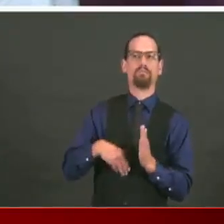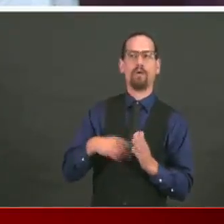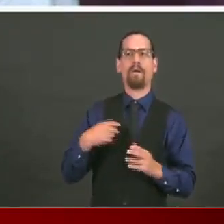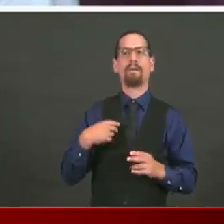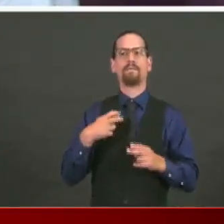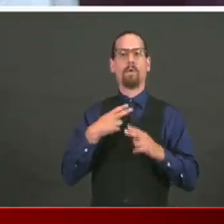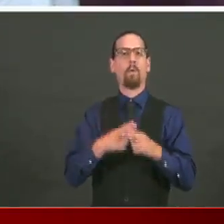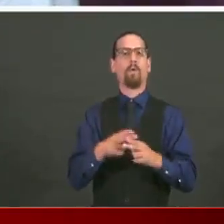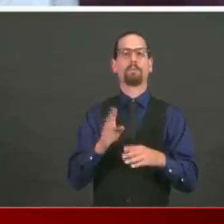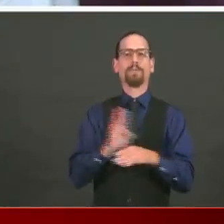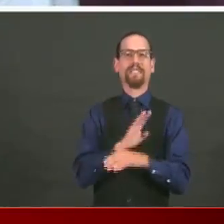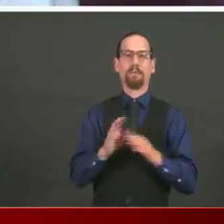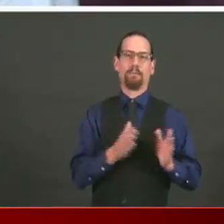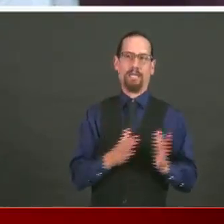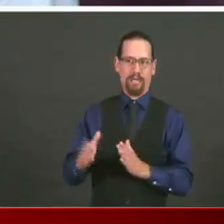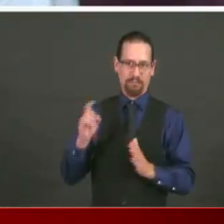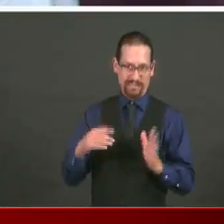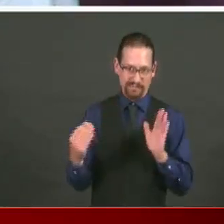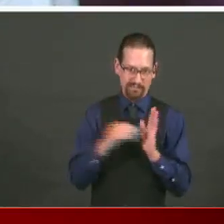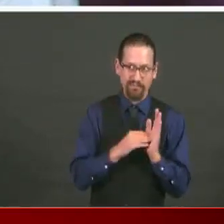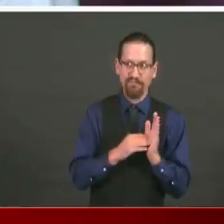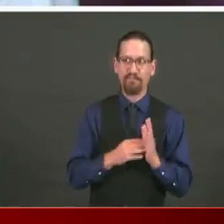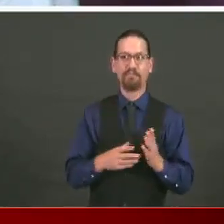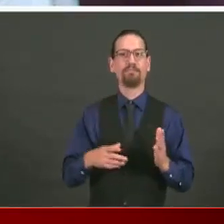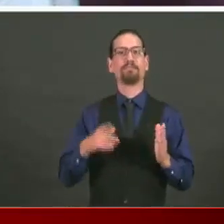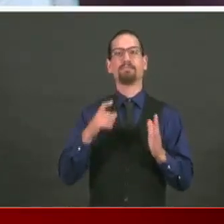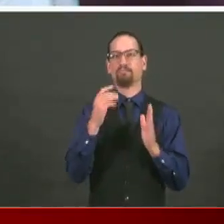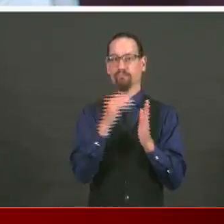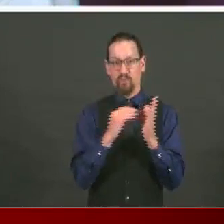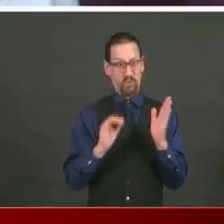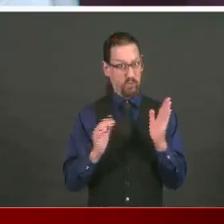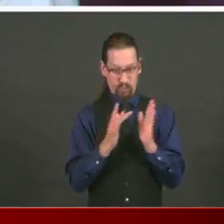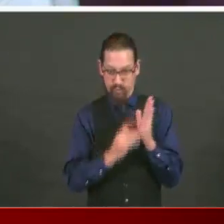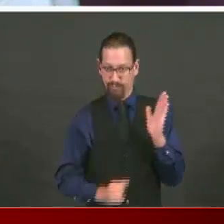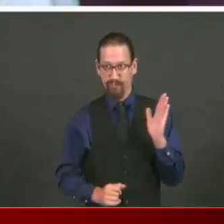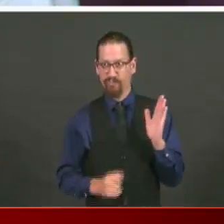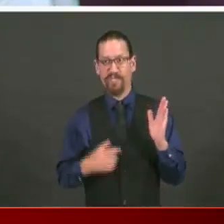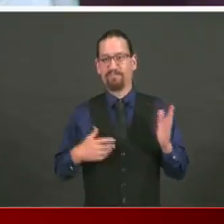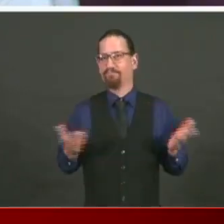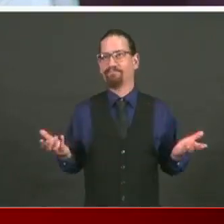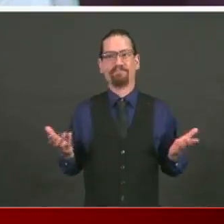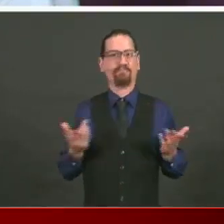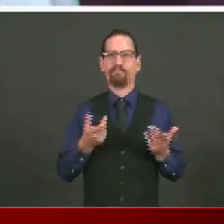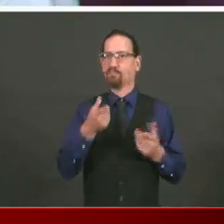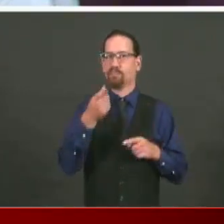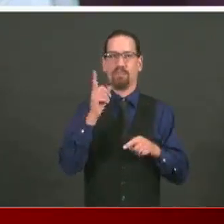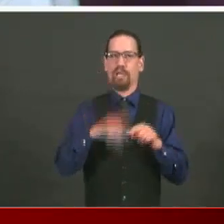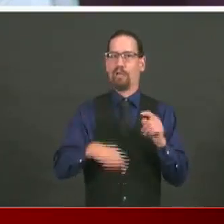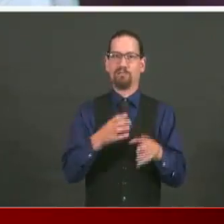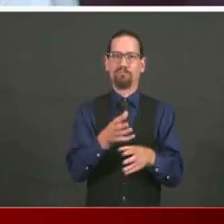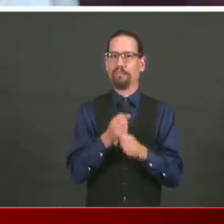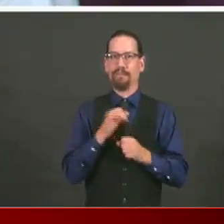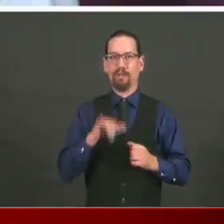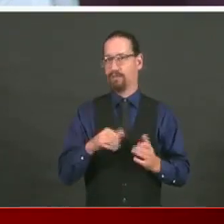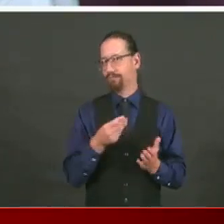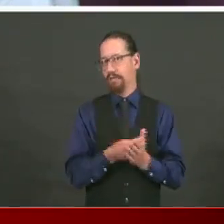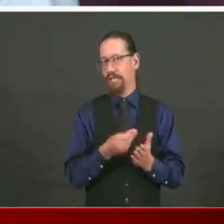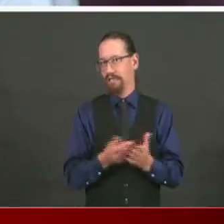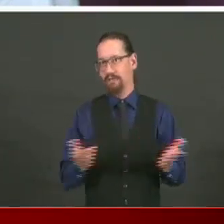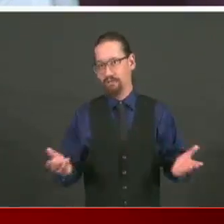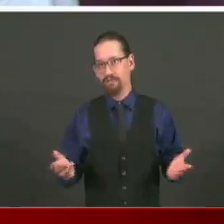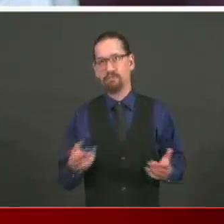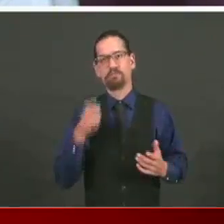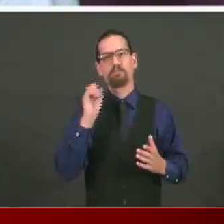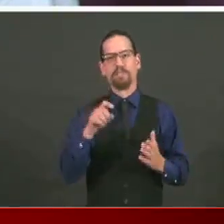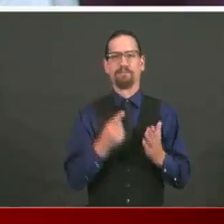on their viability tests. And in those instances, as explained in the context of a previous question, there will be some review required.